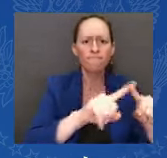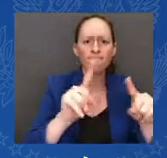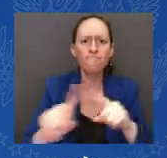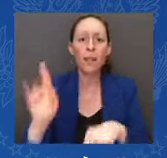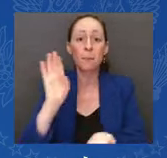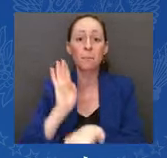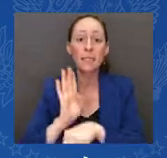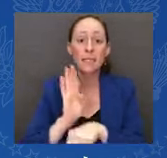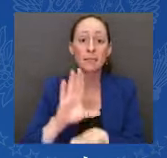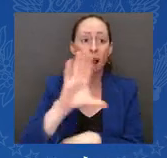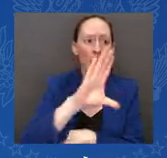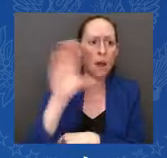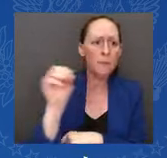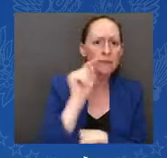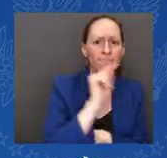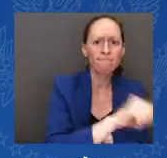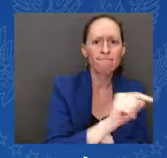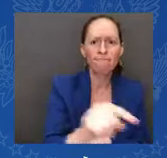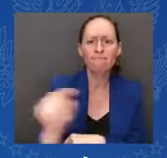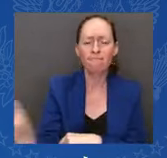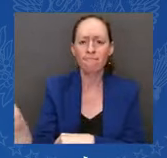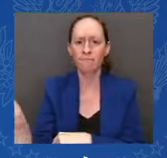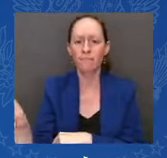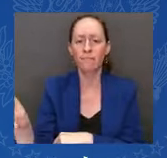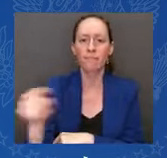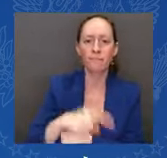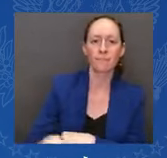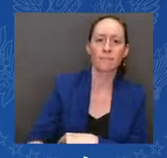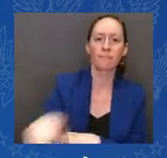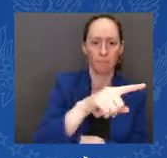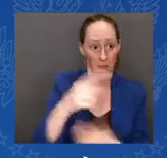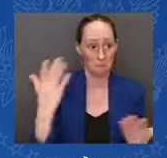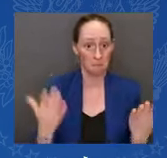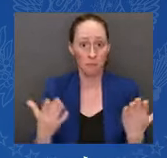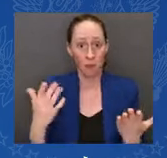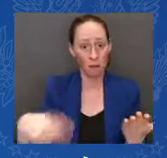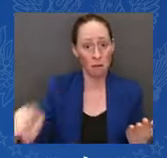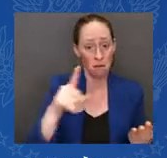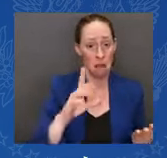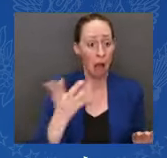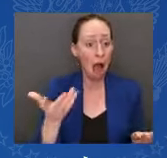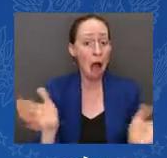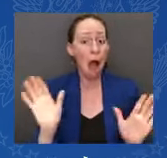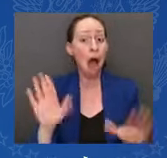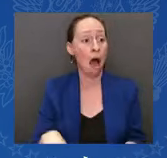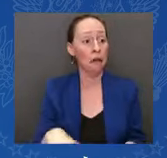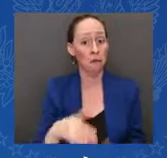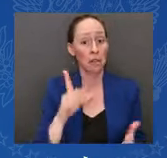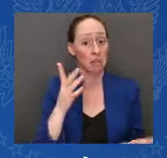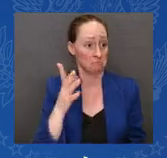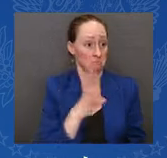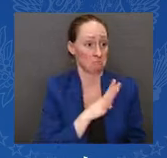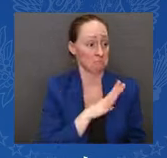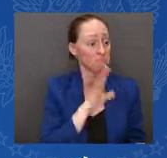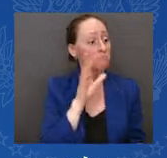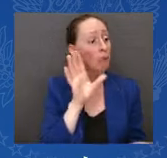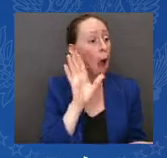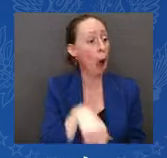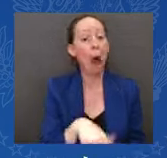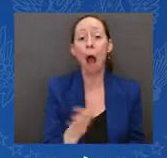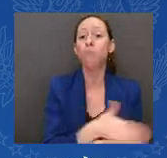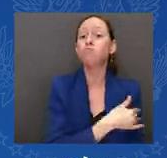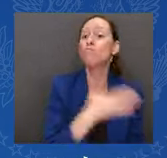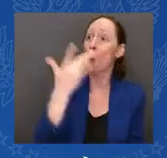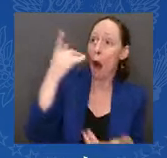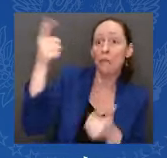either. We can't go backwards. I know today's court decision is a severe disappointment to so many people,